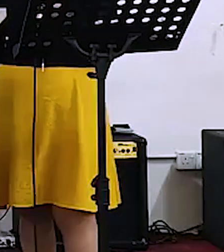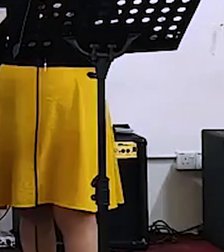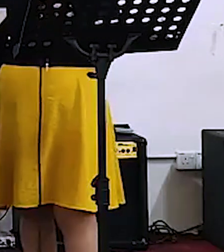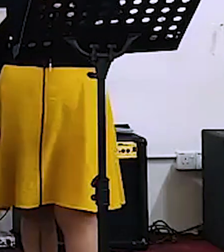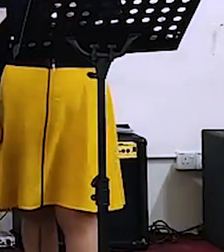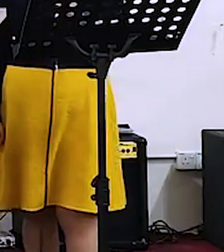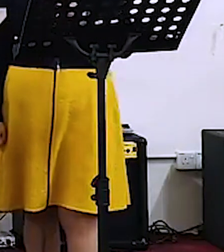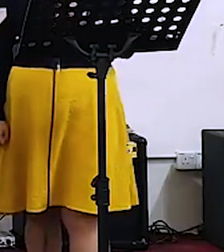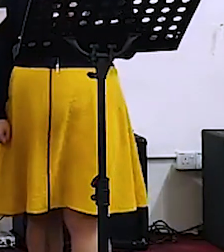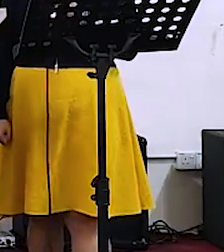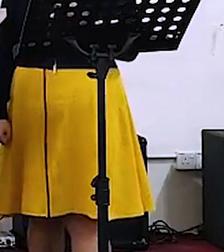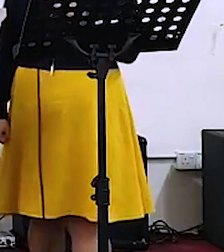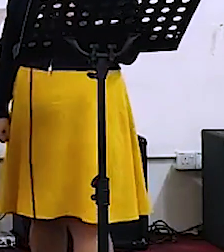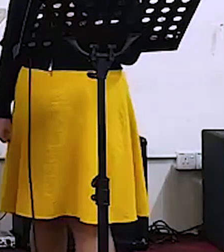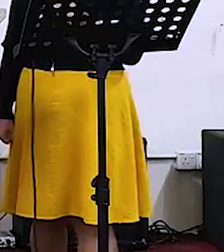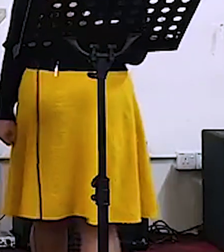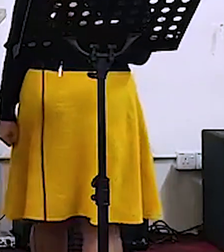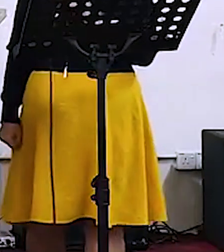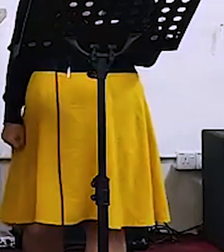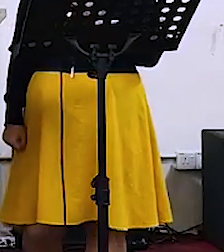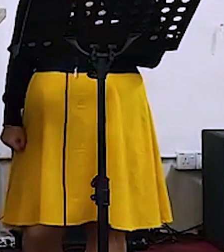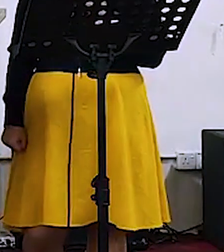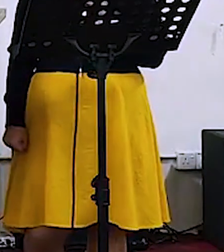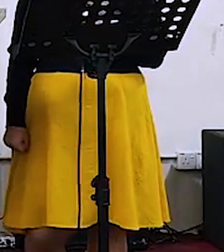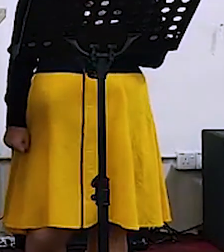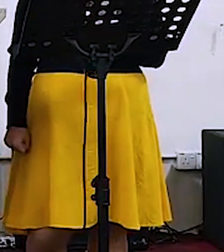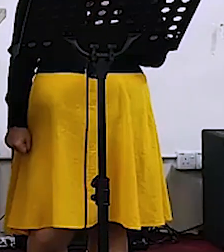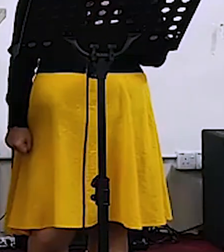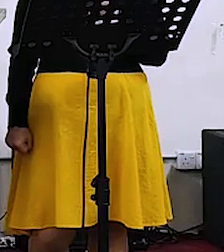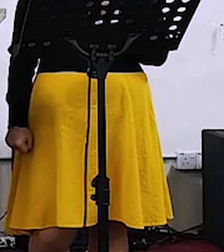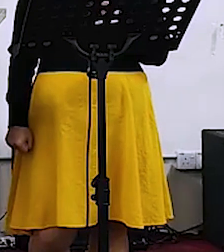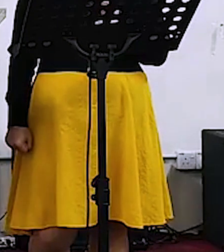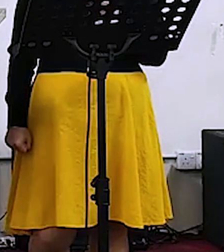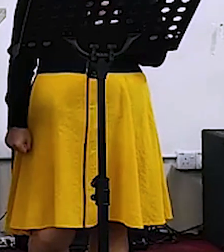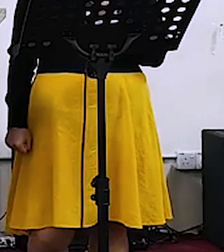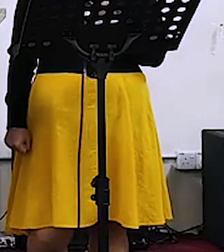you know, the smacking that we are supposed to get for being foolish children of God now and then.